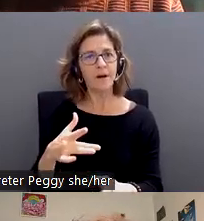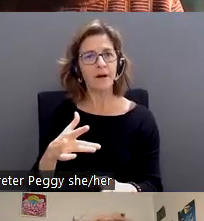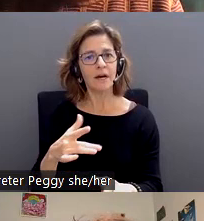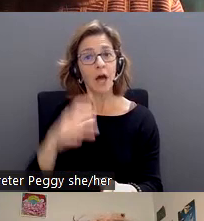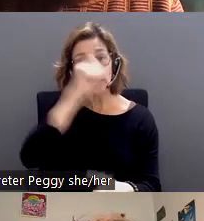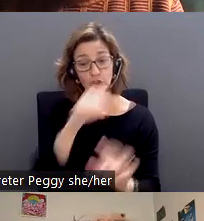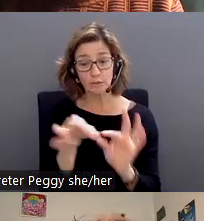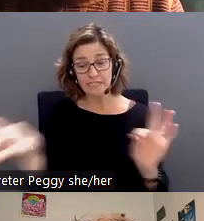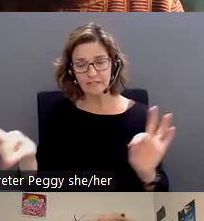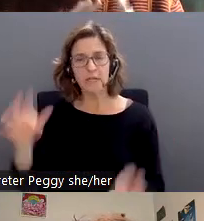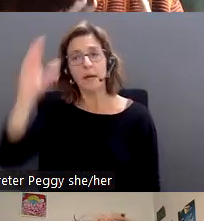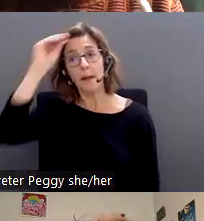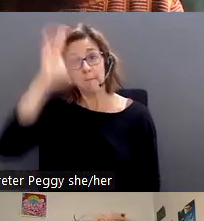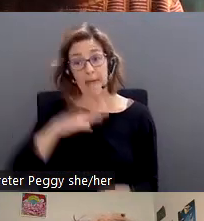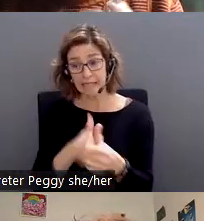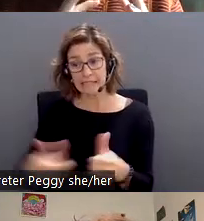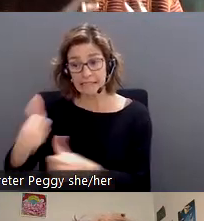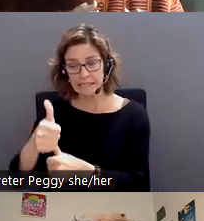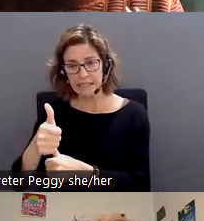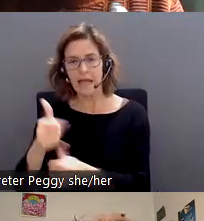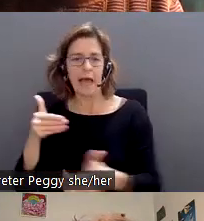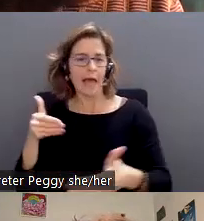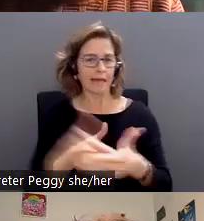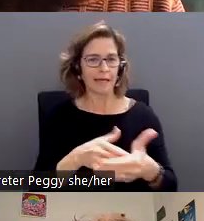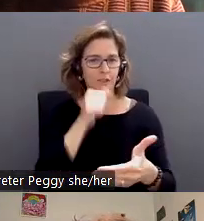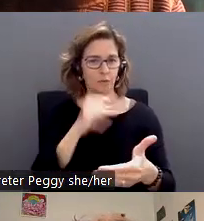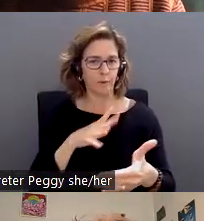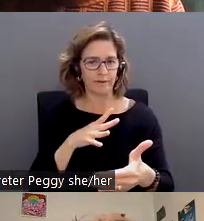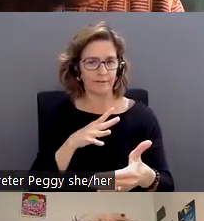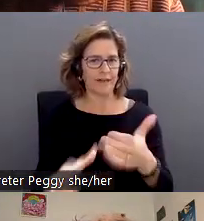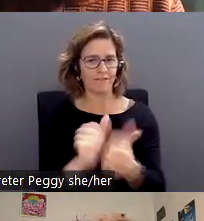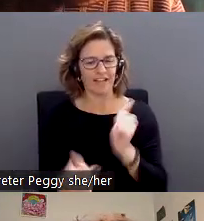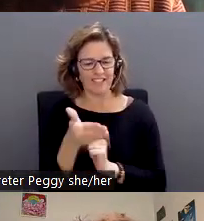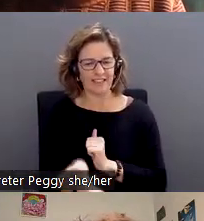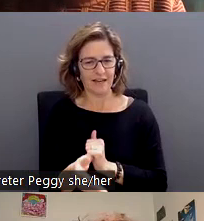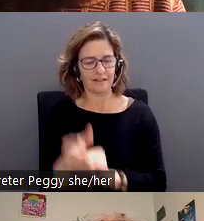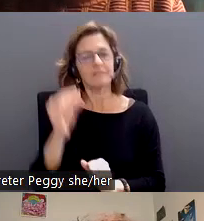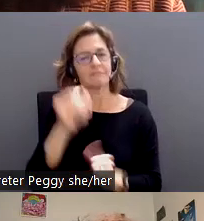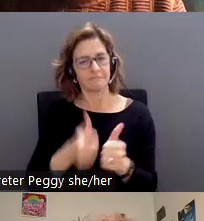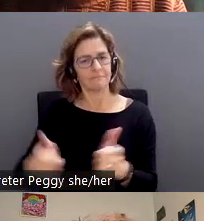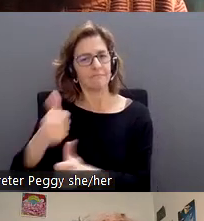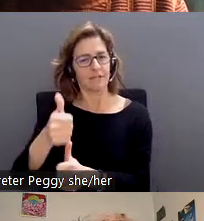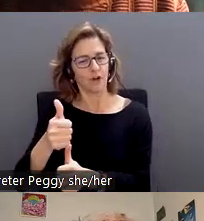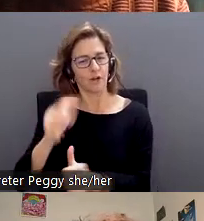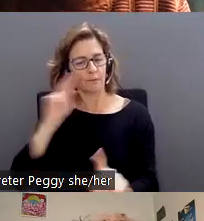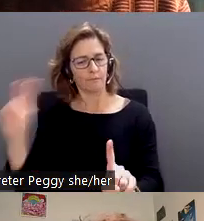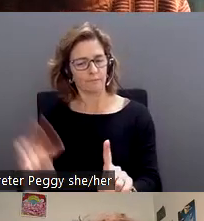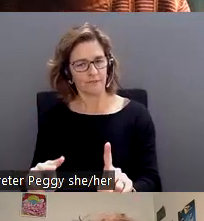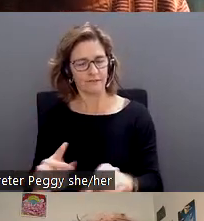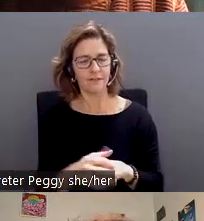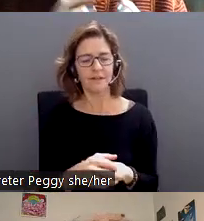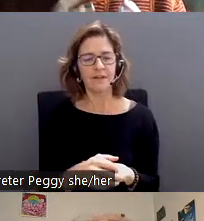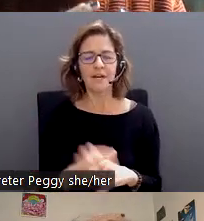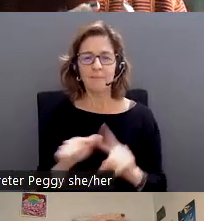Canadian Women's Foundation has some really good stats just showing how intimate partner violence is so often